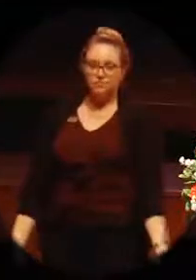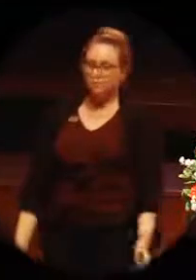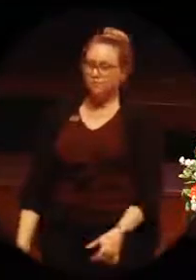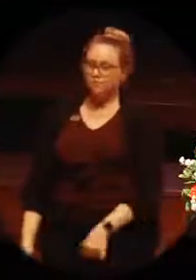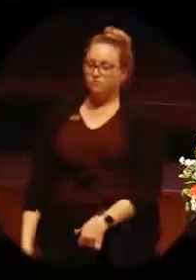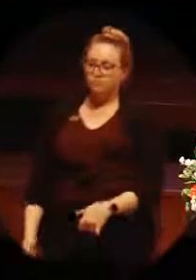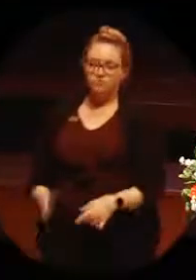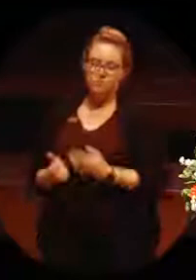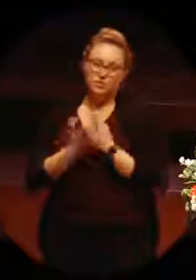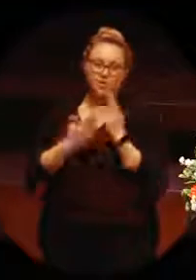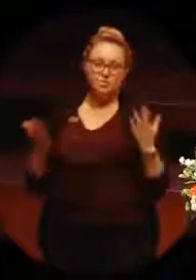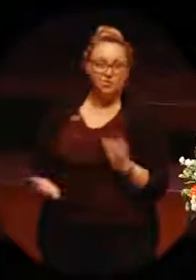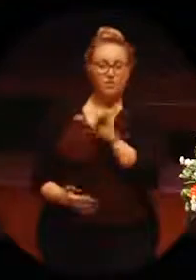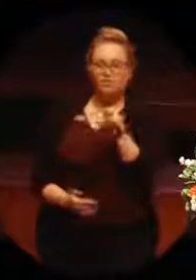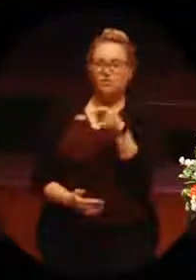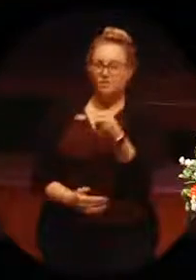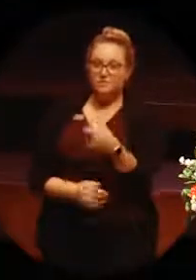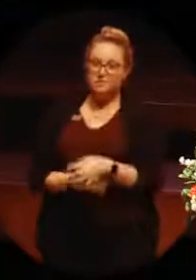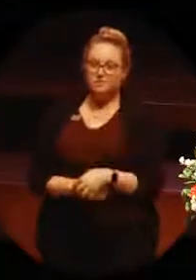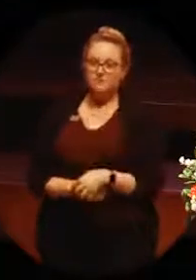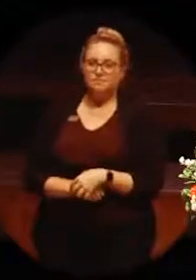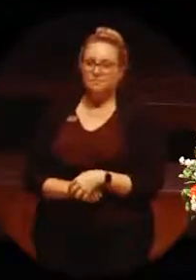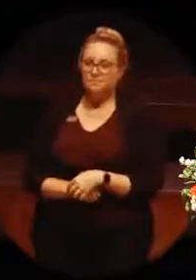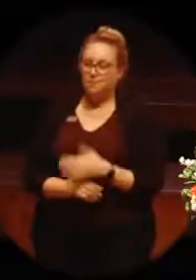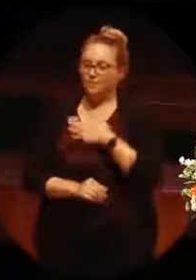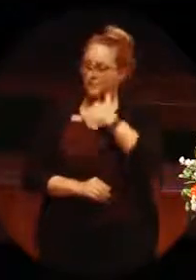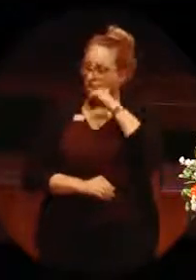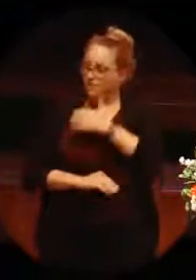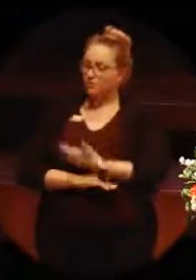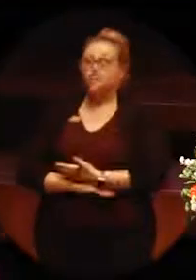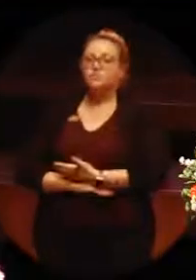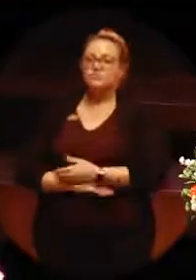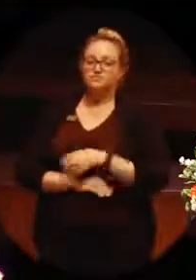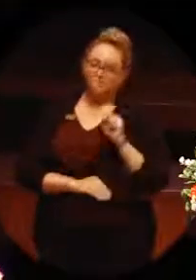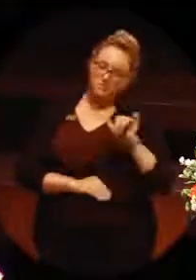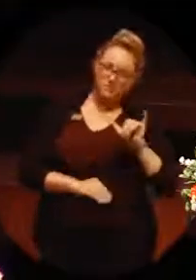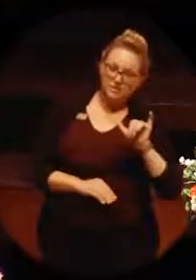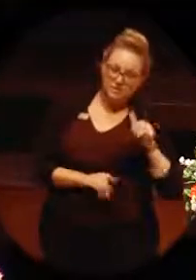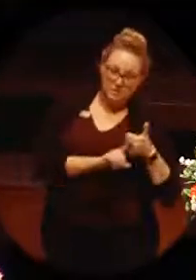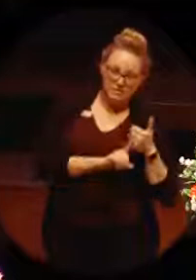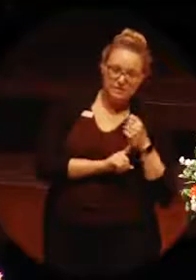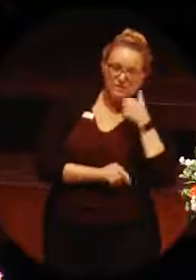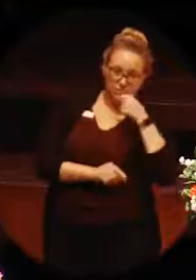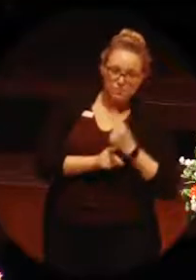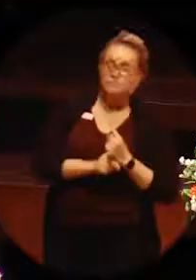you. You know, it's really a privilege being here in Jacksonville. My daughter, that'd be Ty's